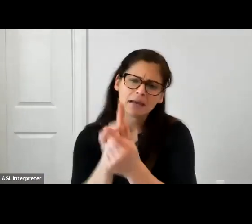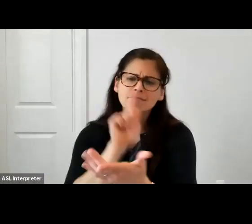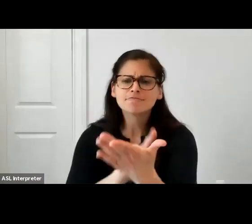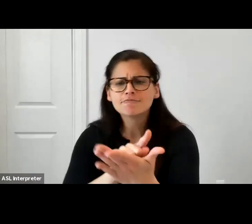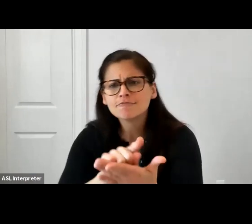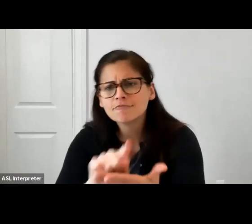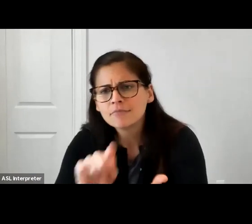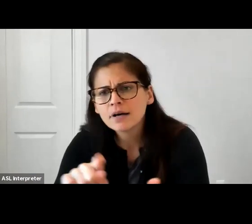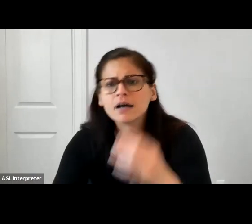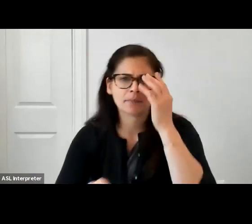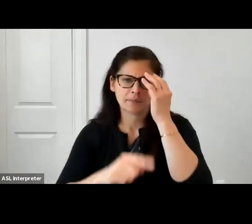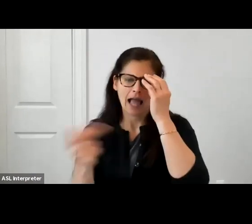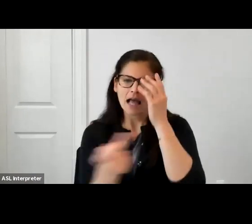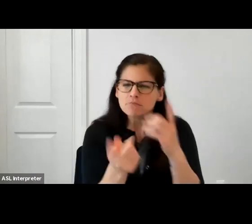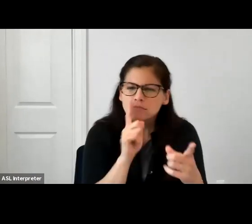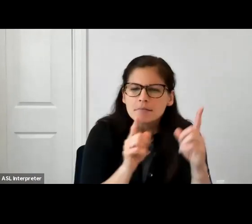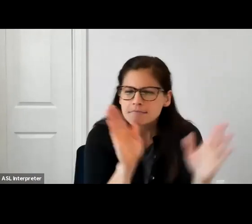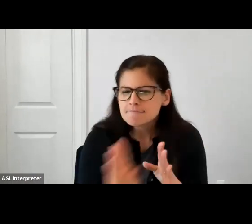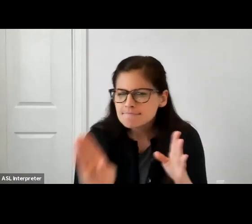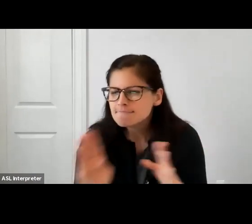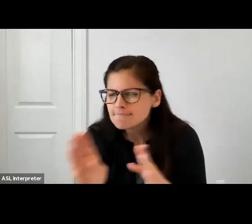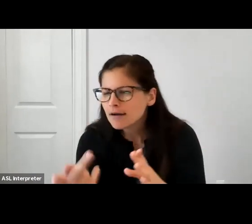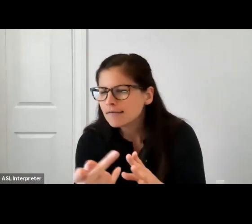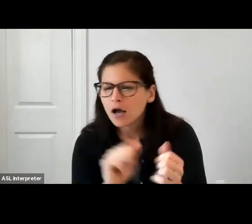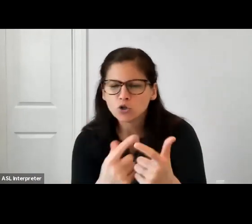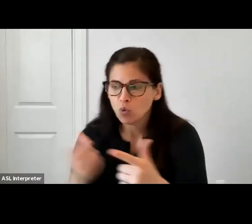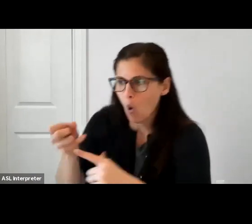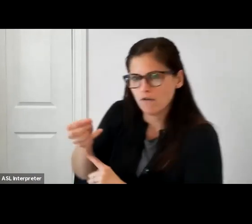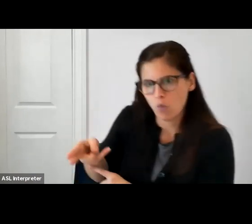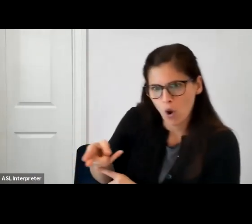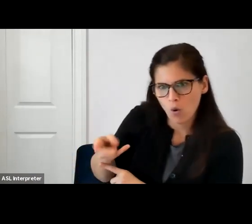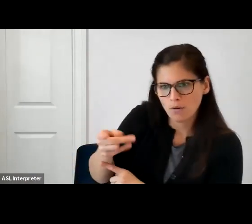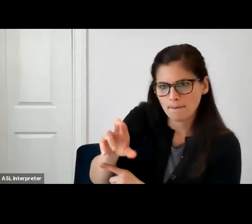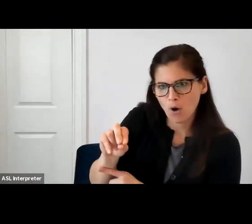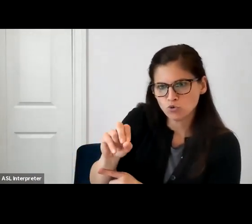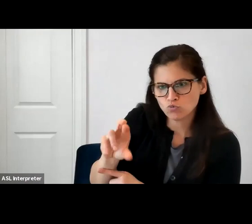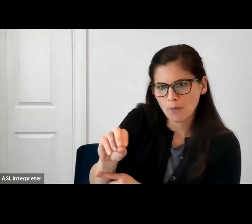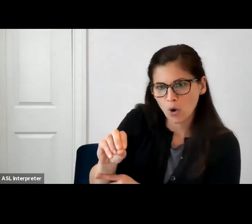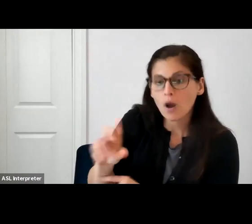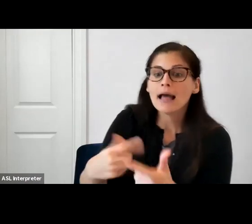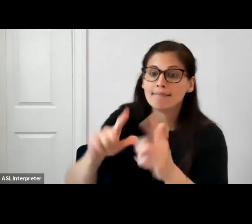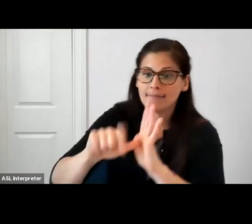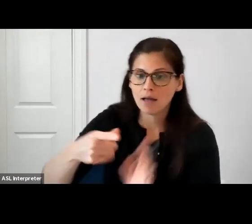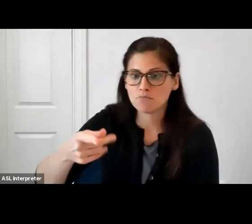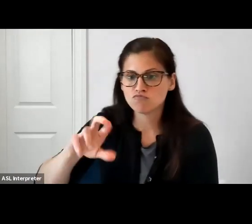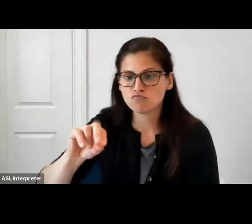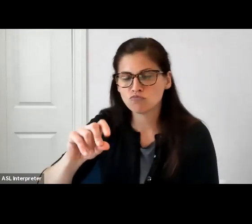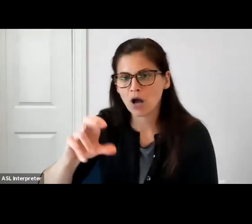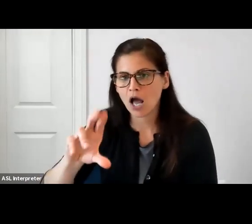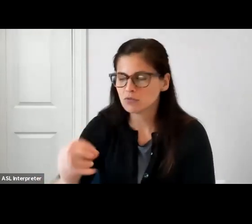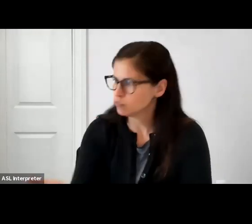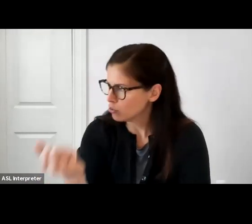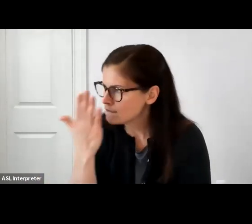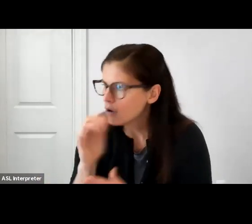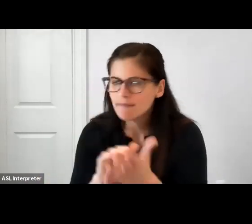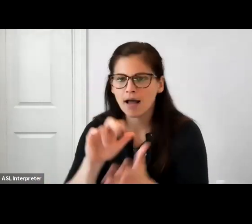native Caliban, plots with two shipwrecked servants to overthrow Prospero. And eventually, Prospero directly confronts the nobles, all of